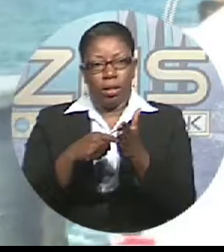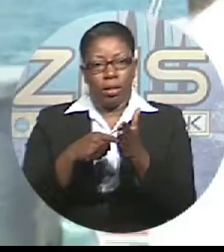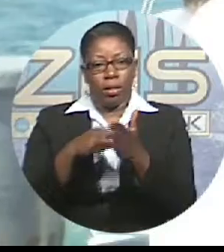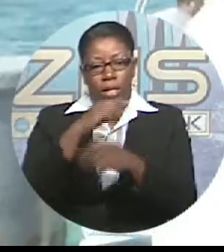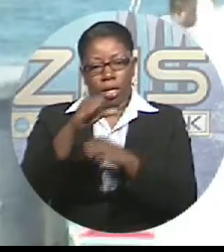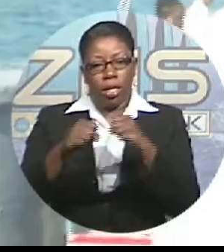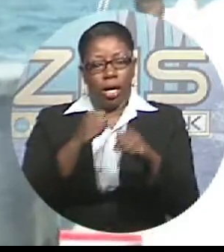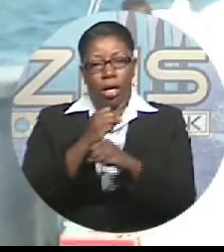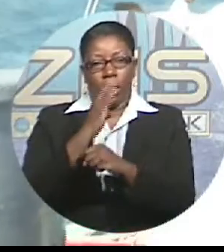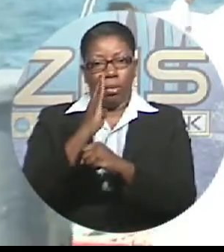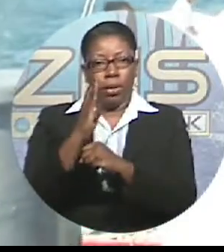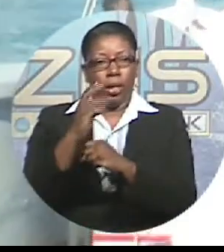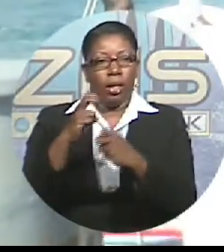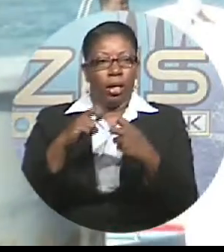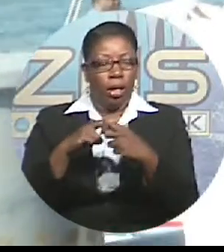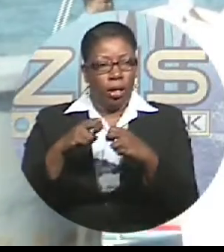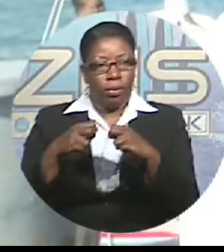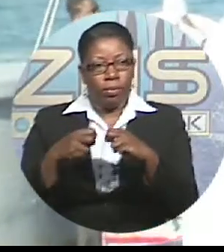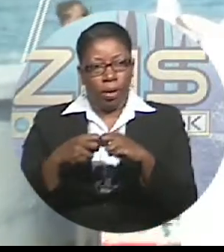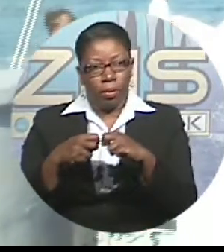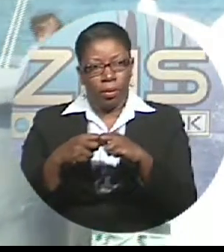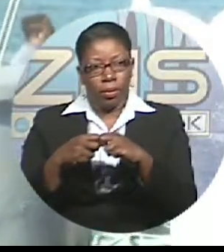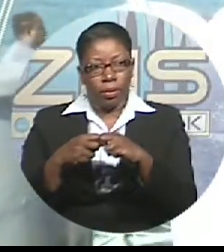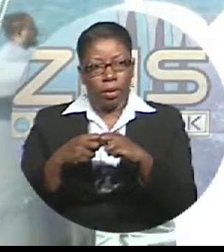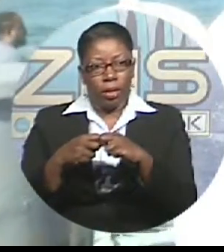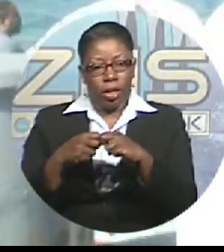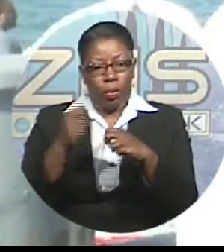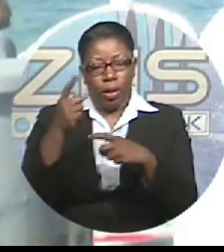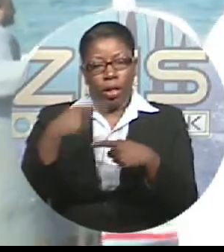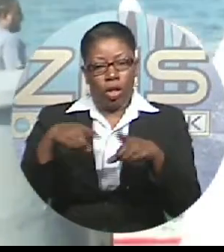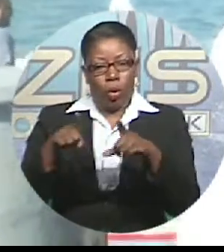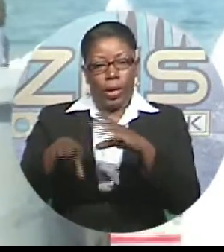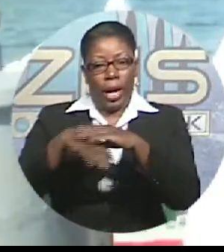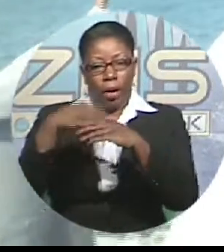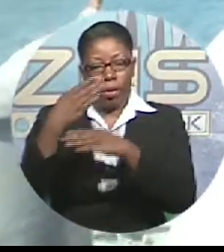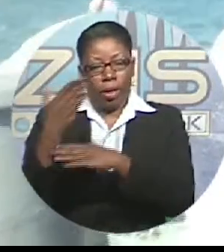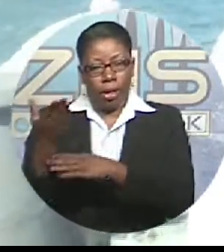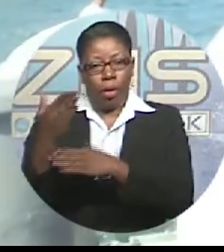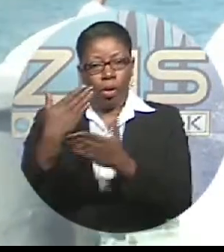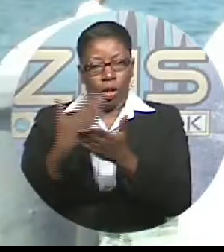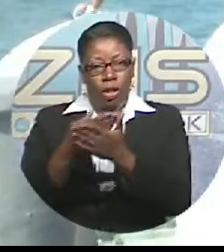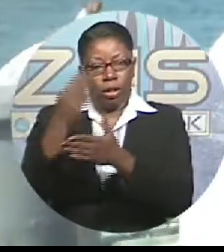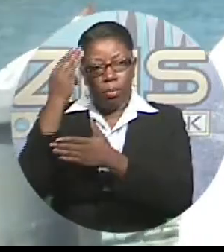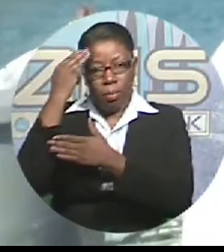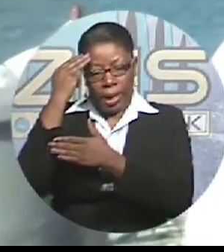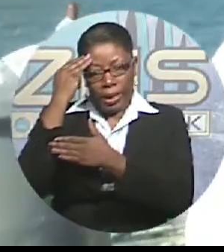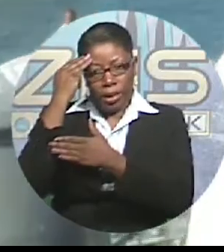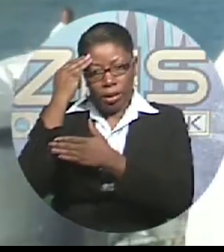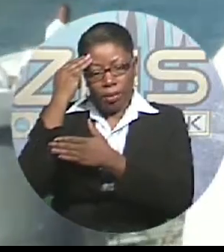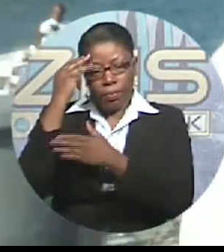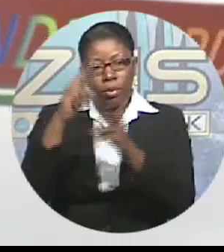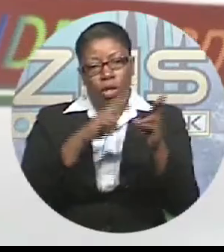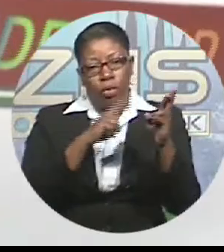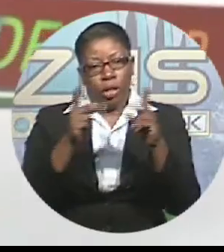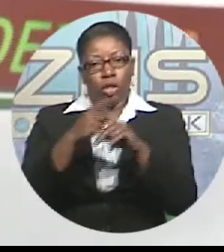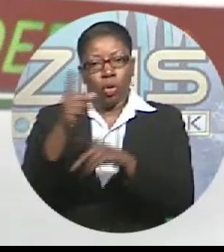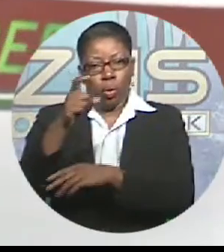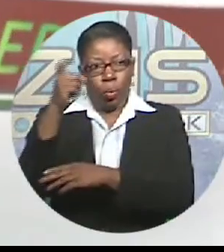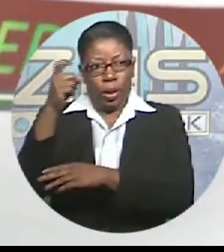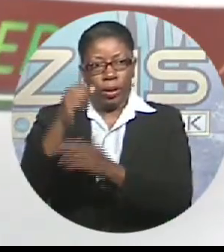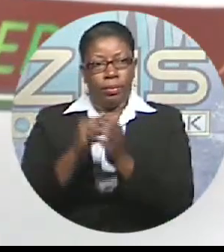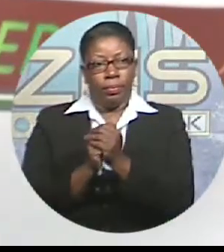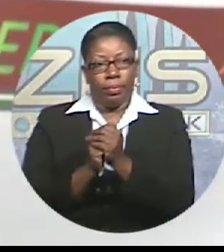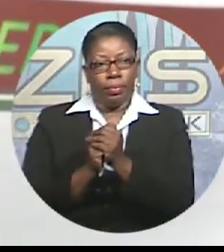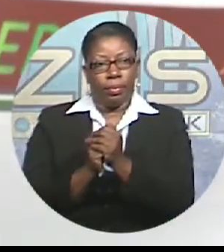You know, I cracking on myself. We going in there with a good mind and a good intention to come out on top. In order to win